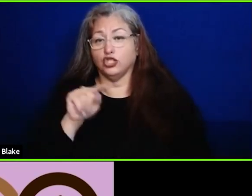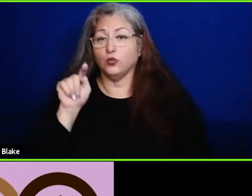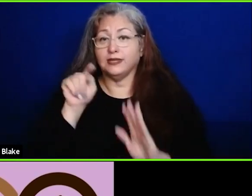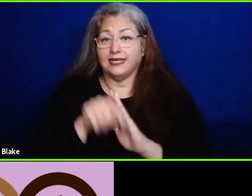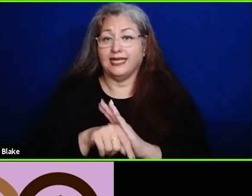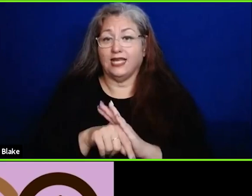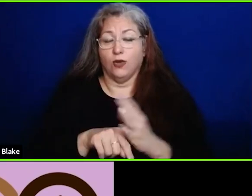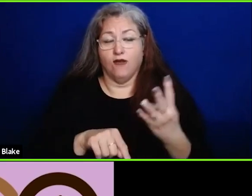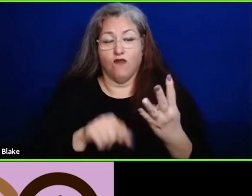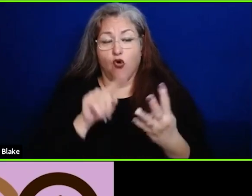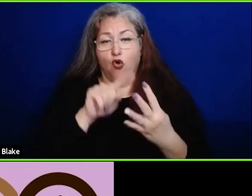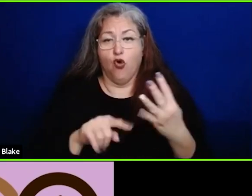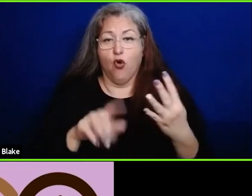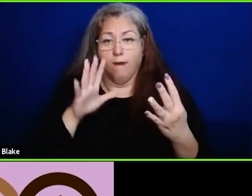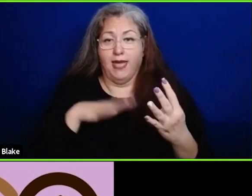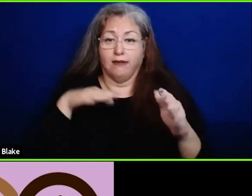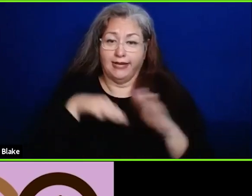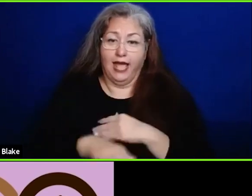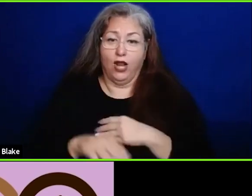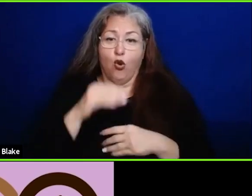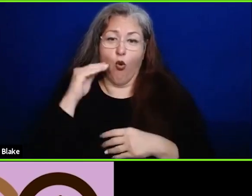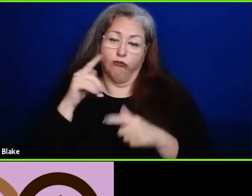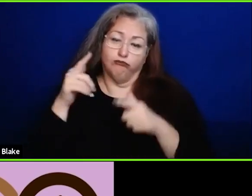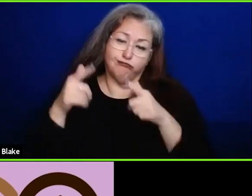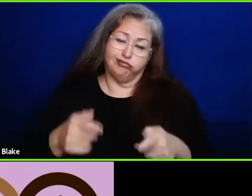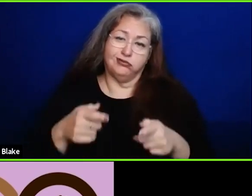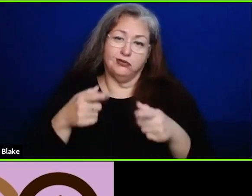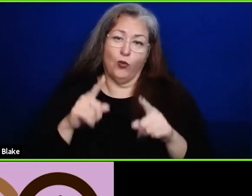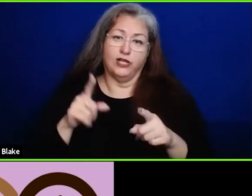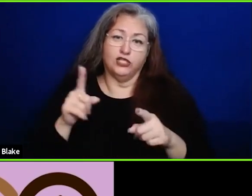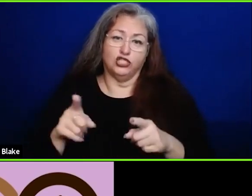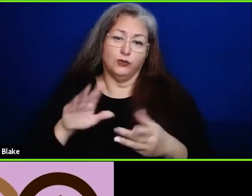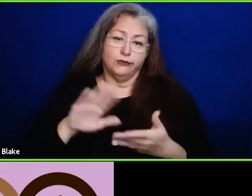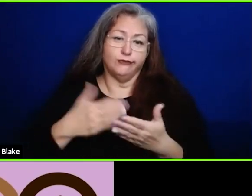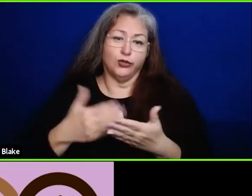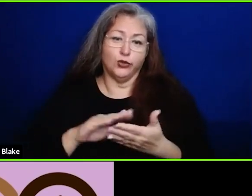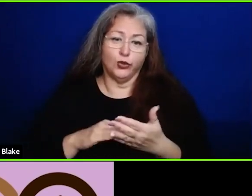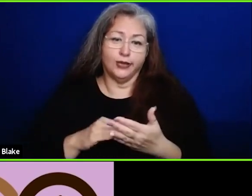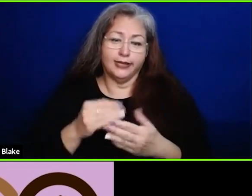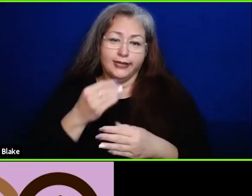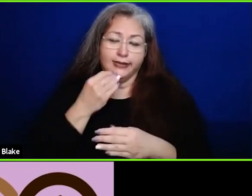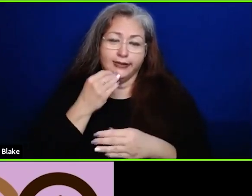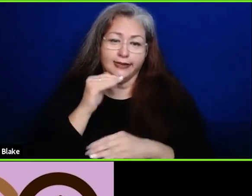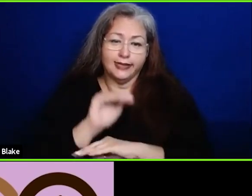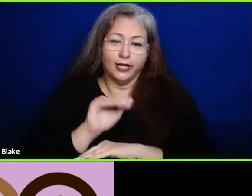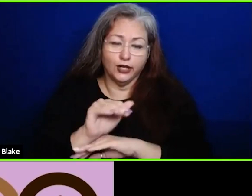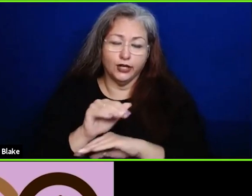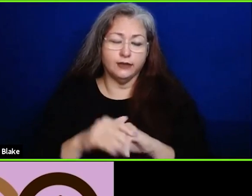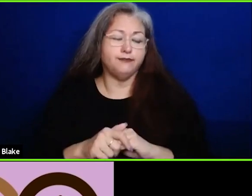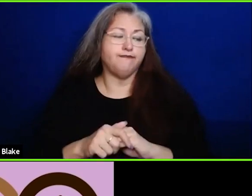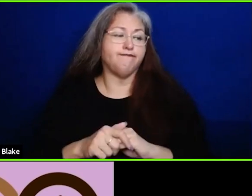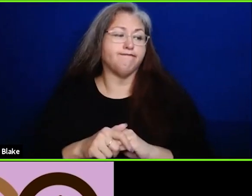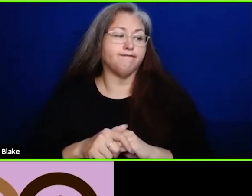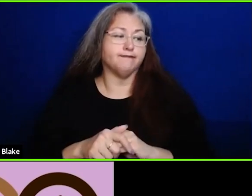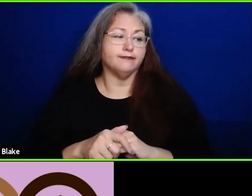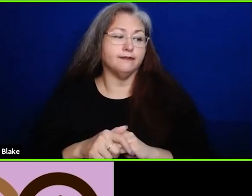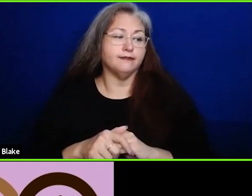four gunmen in her home while she was preparing dinner. And